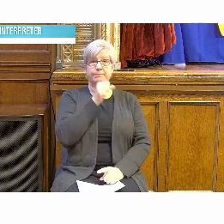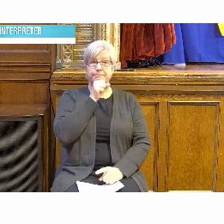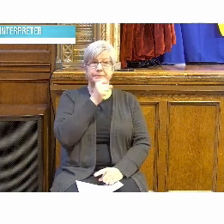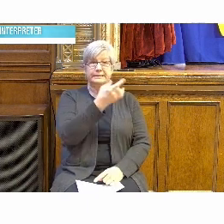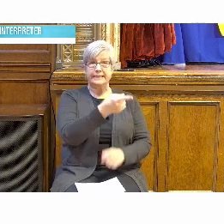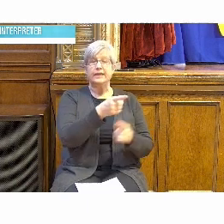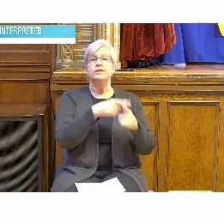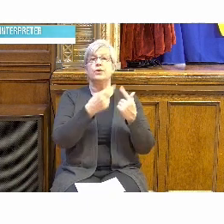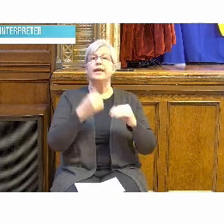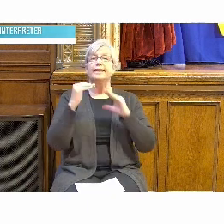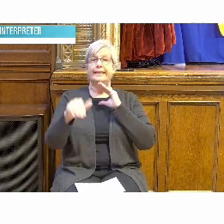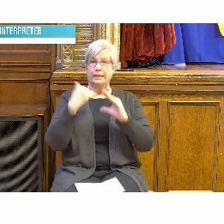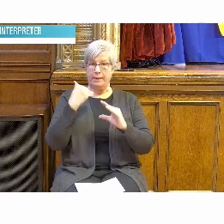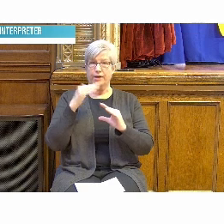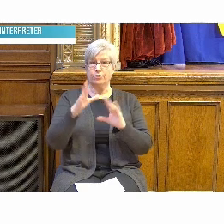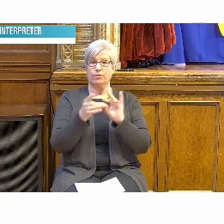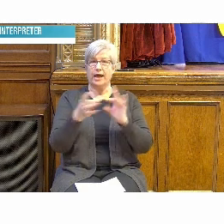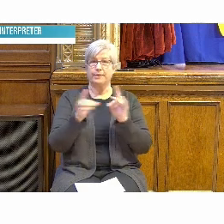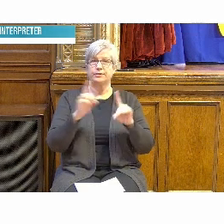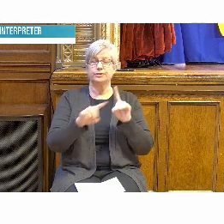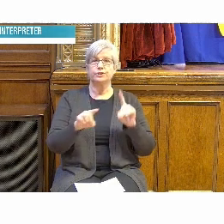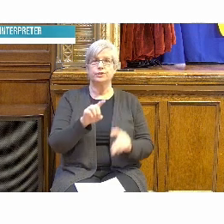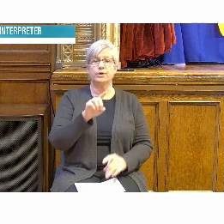your testimony to